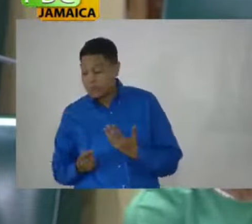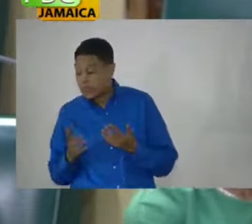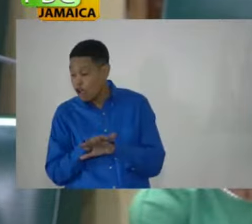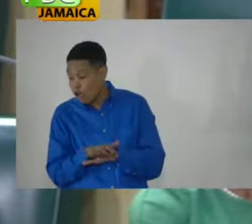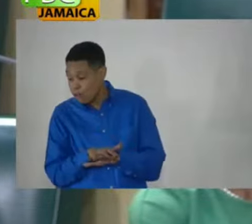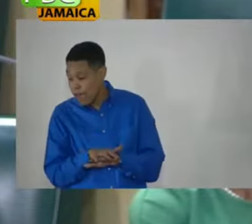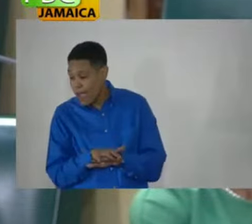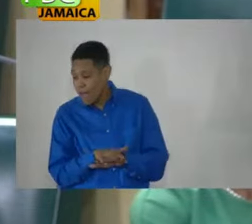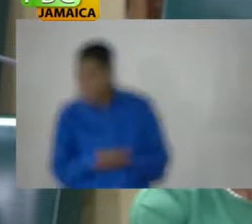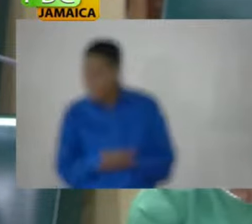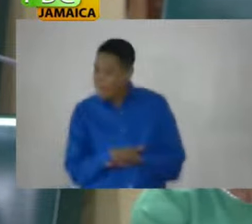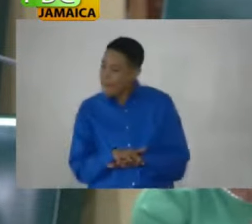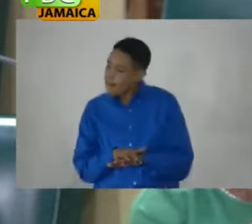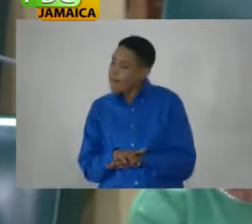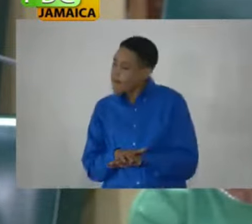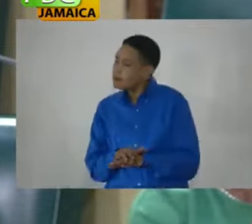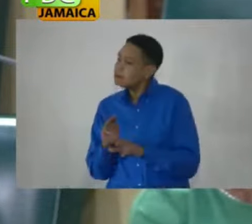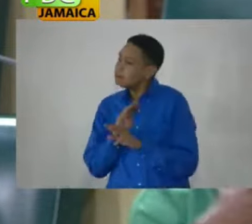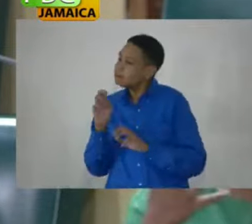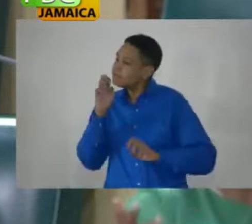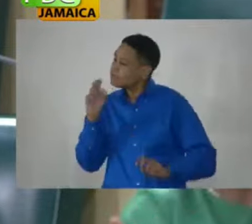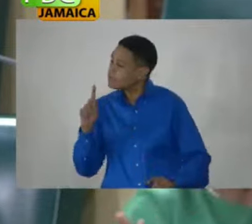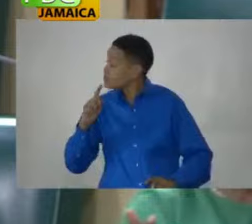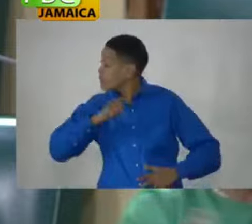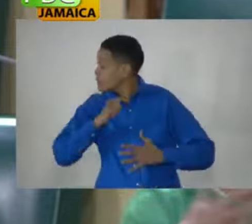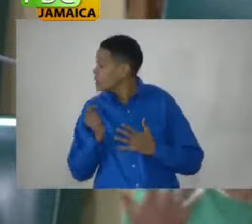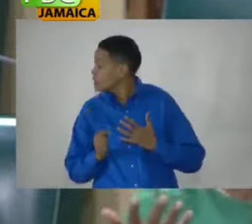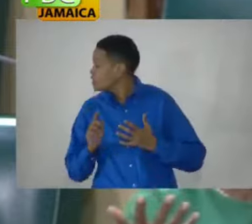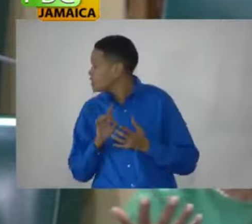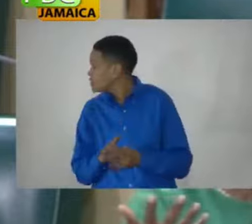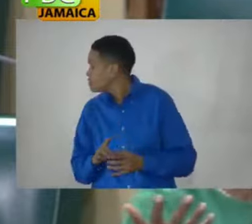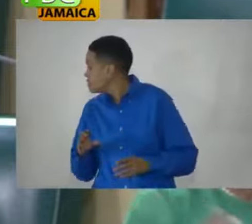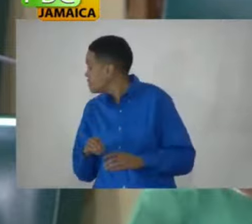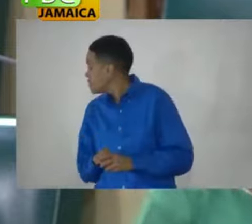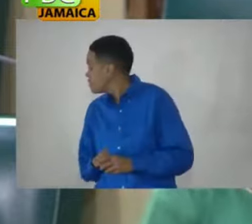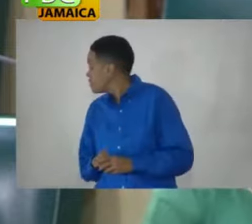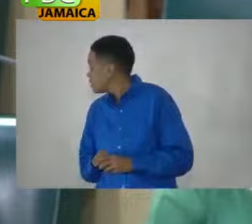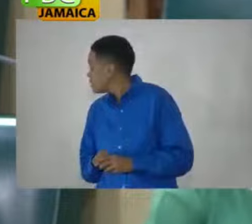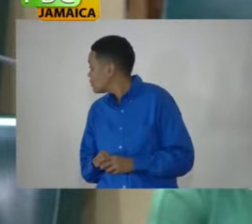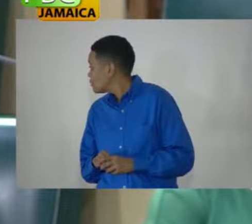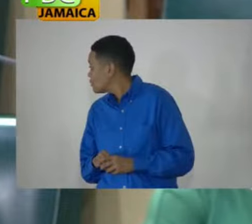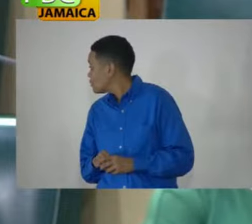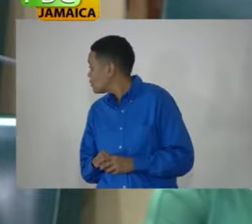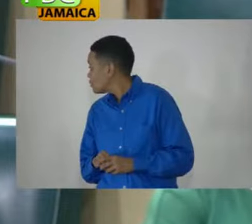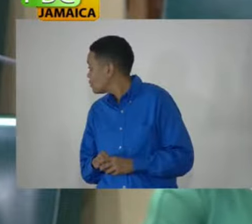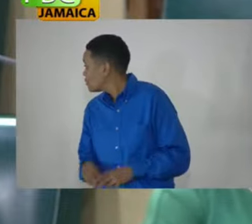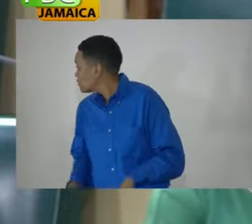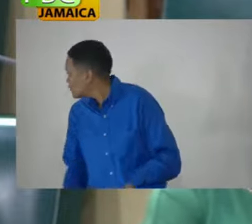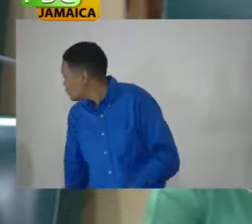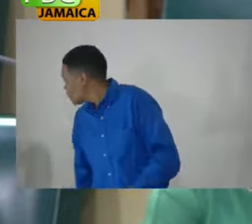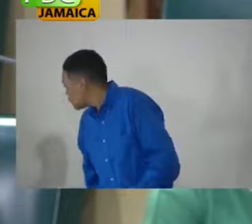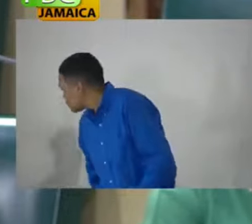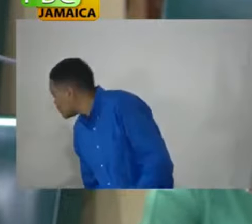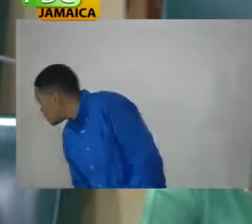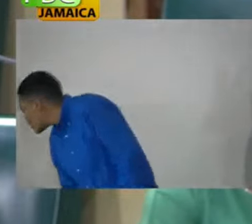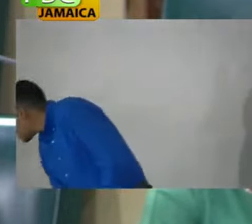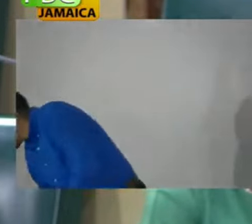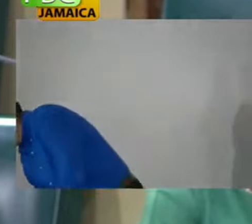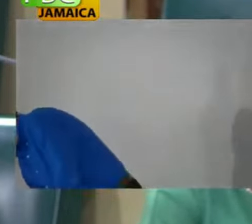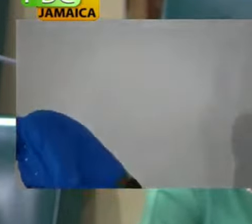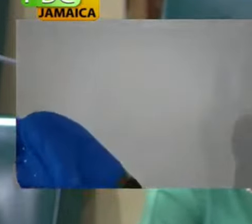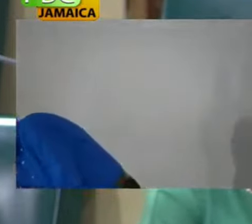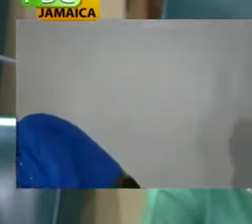combined Ministry of Education initiatives involve establishing 106 posts,